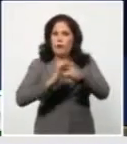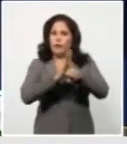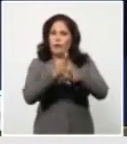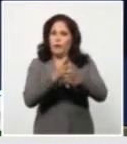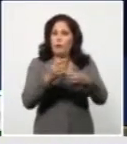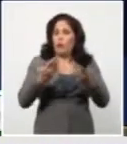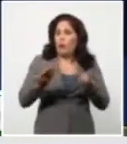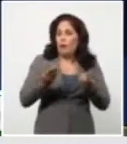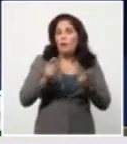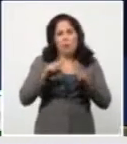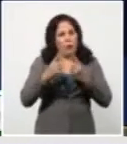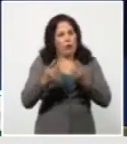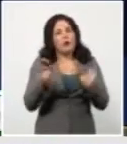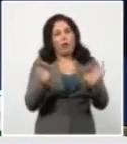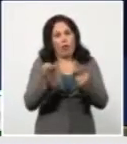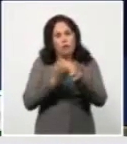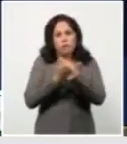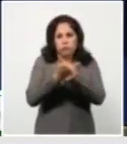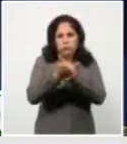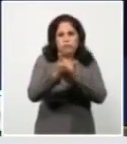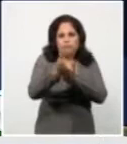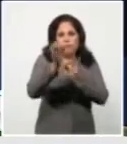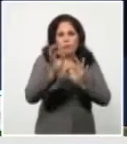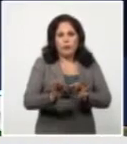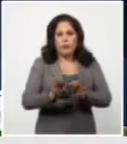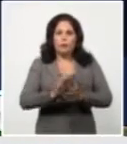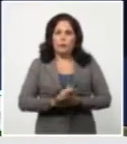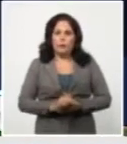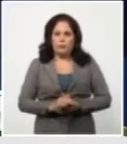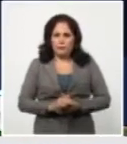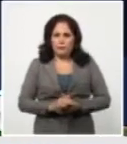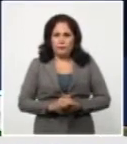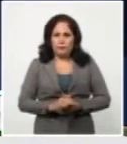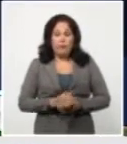their sources continue.